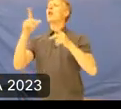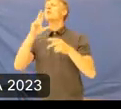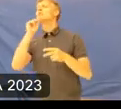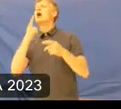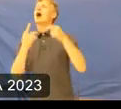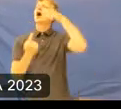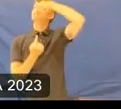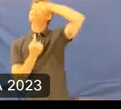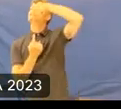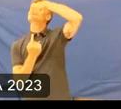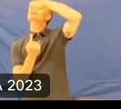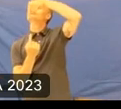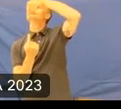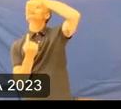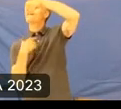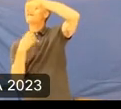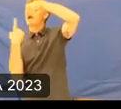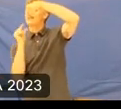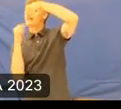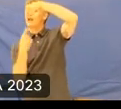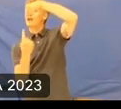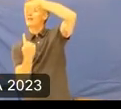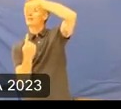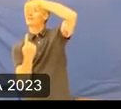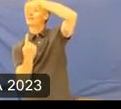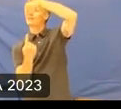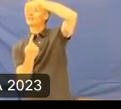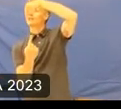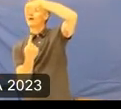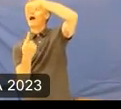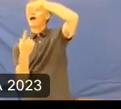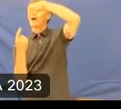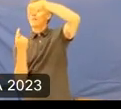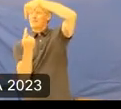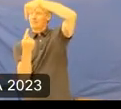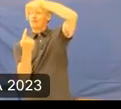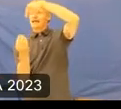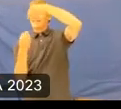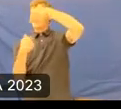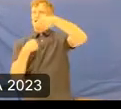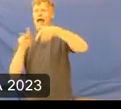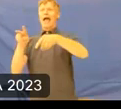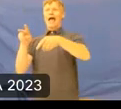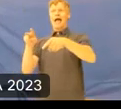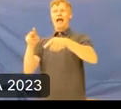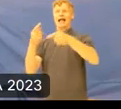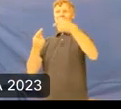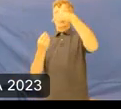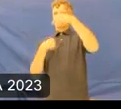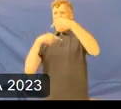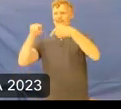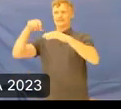released. Relevance theory has some suggestions. Then there are questions about how, you know,